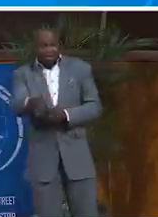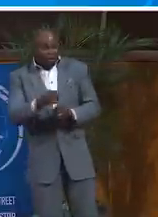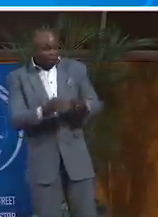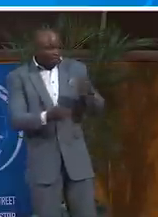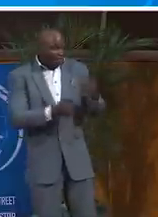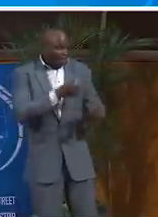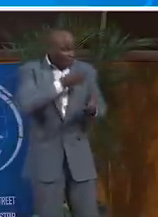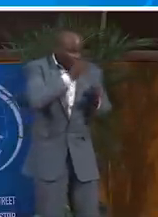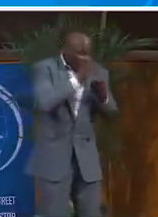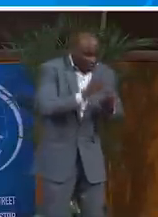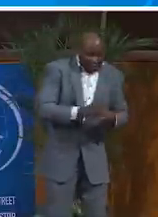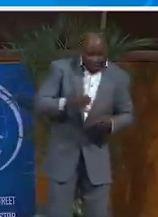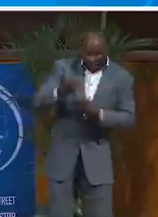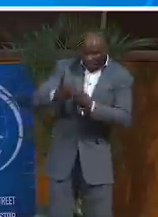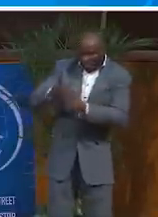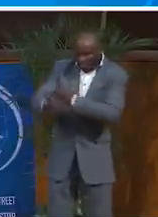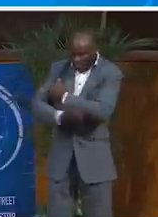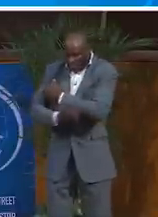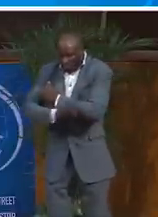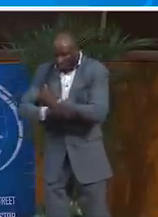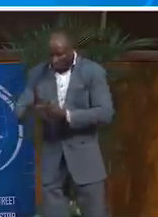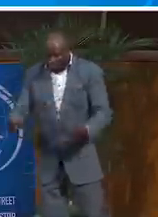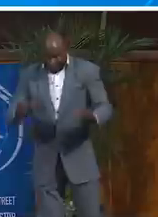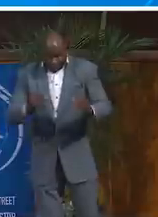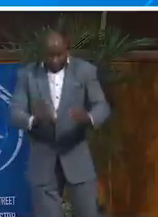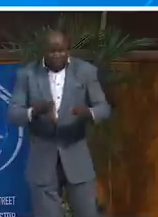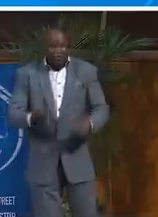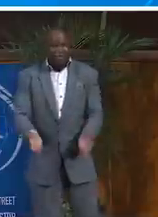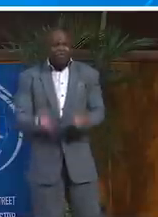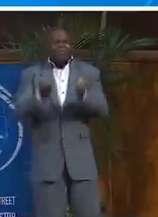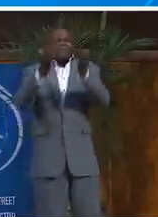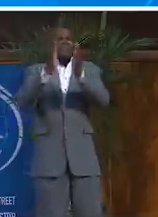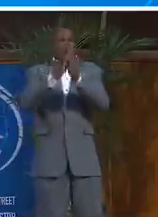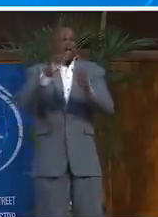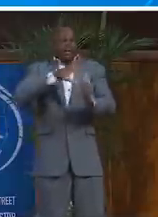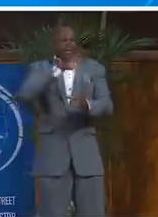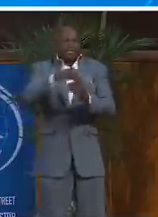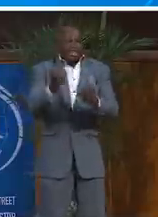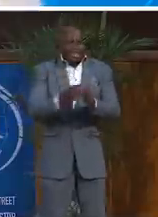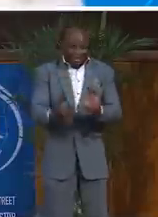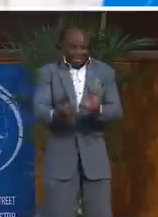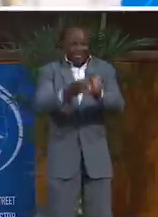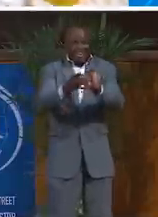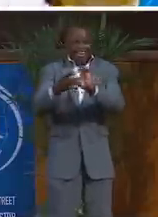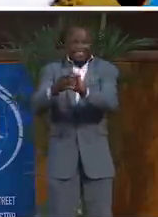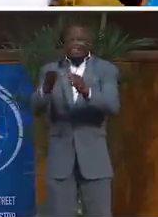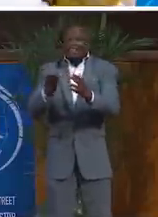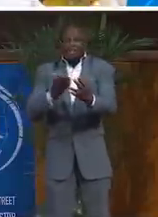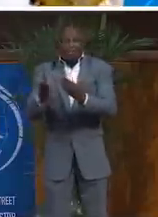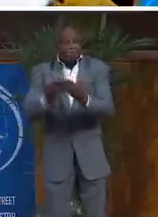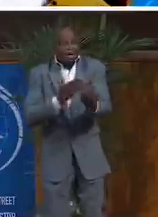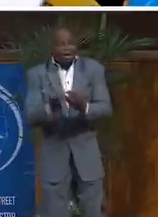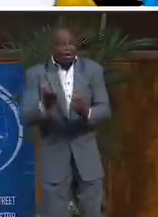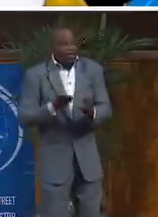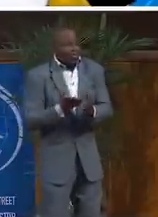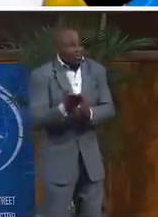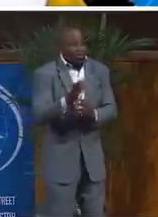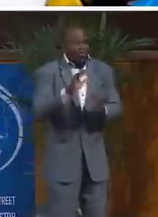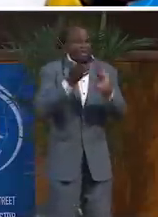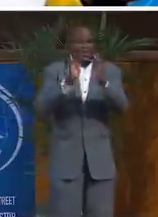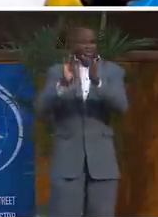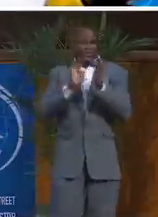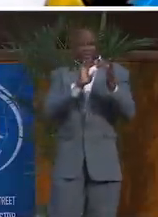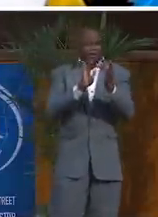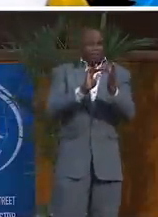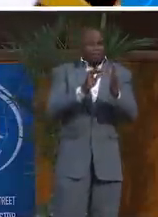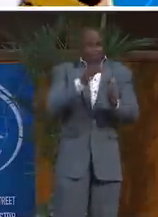elements. And let's bow in a word of prayer as we engage in that which connects us even electronically across the World Wide